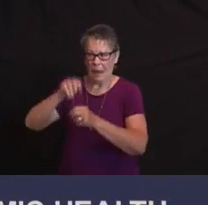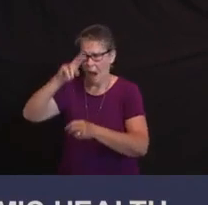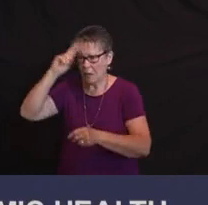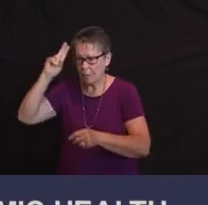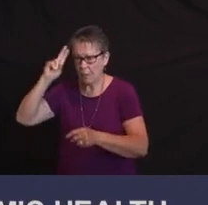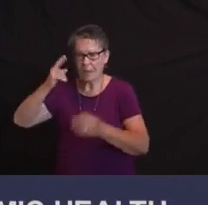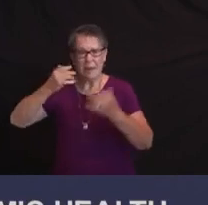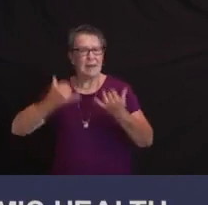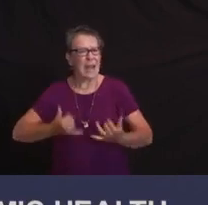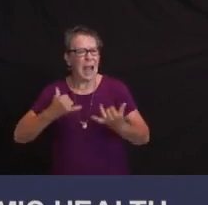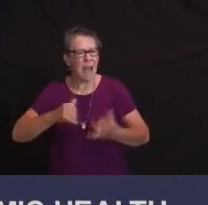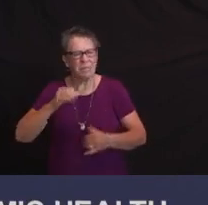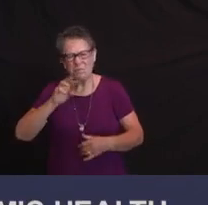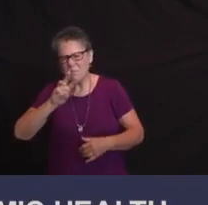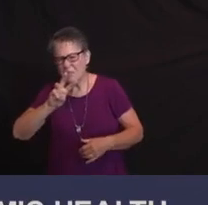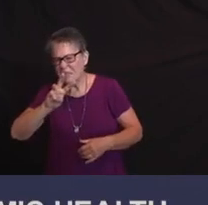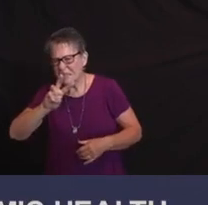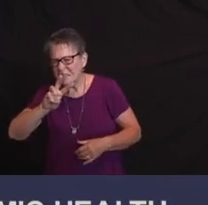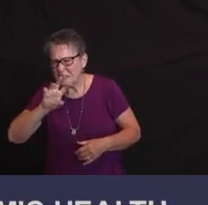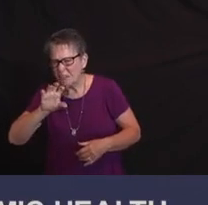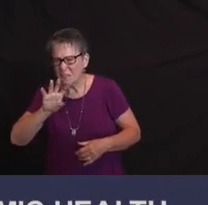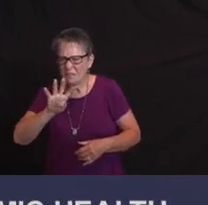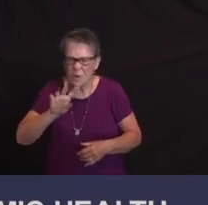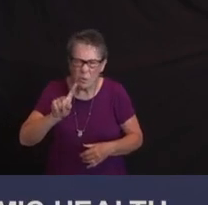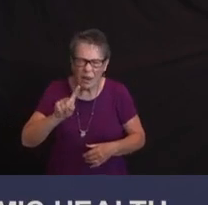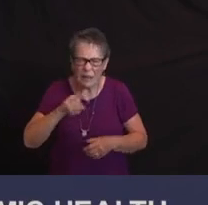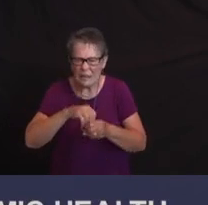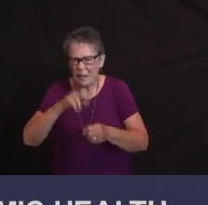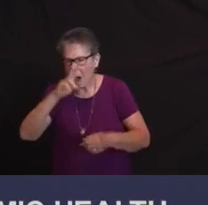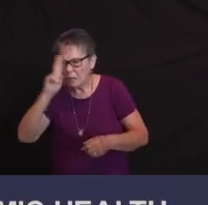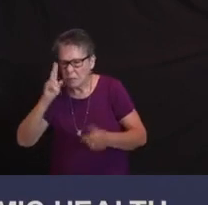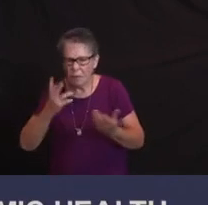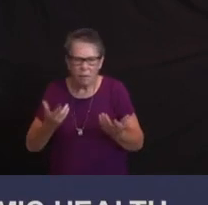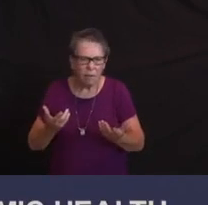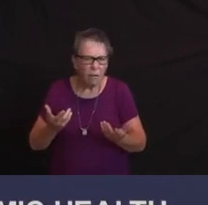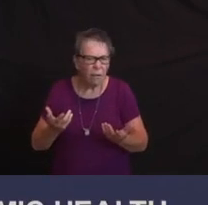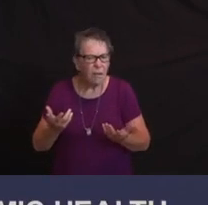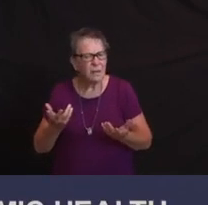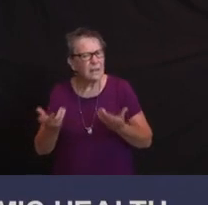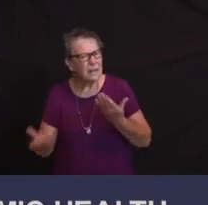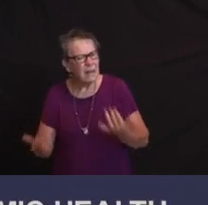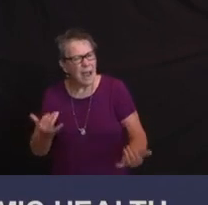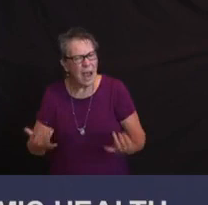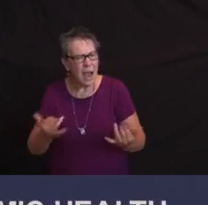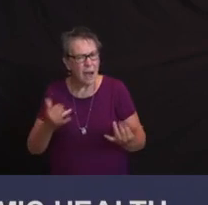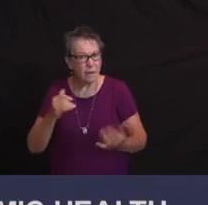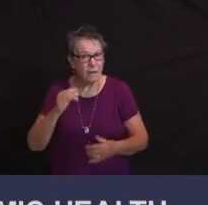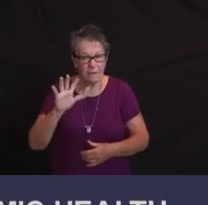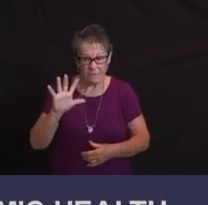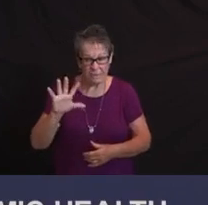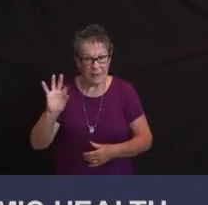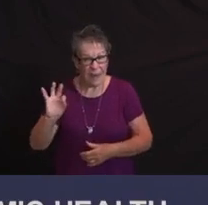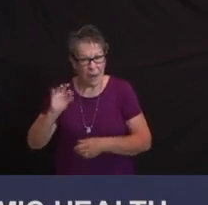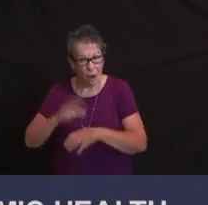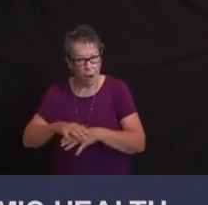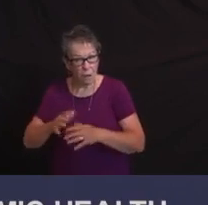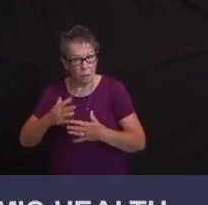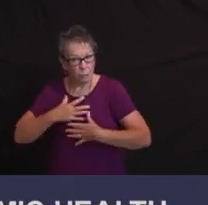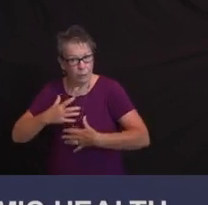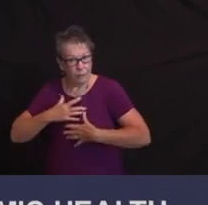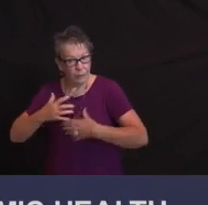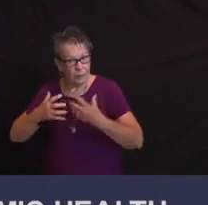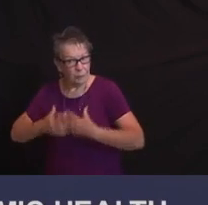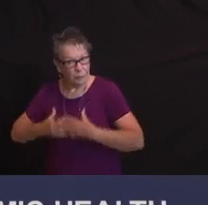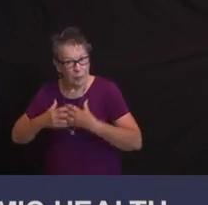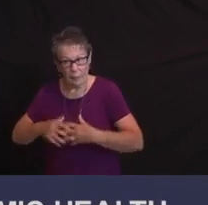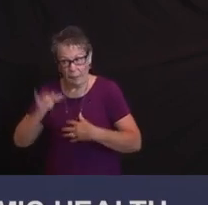determine the severity of the Delta variant spread in New Jersey? For Commissioner Persicelli, this is probably more of a question for the Education Commissioner, but you're